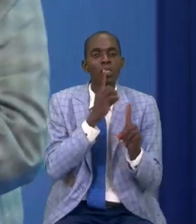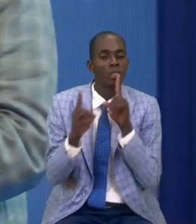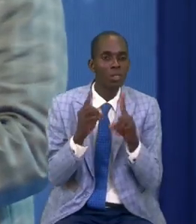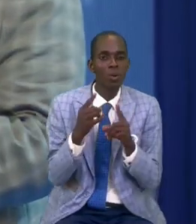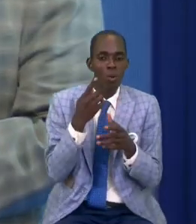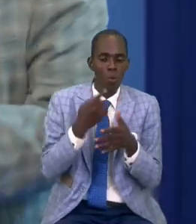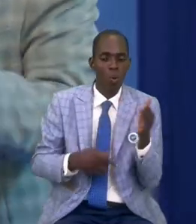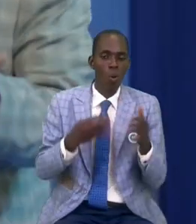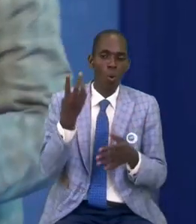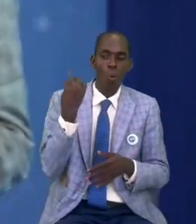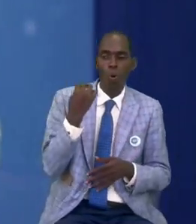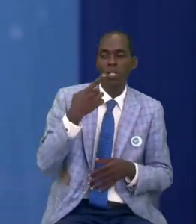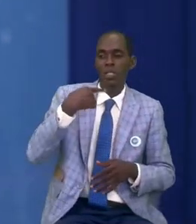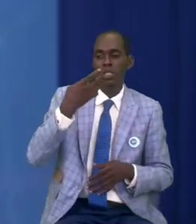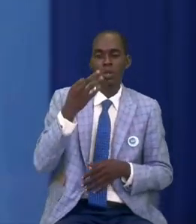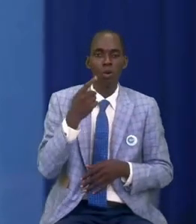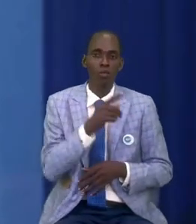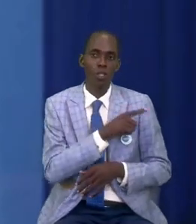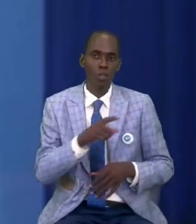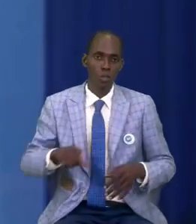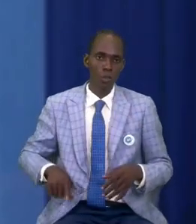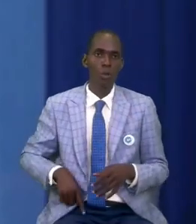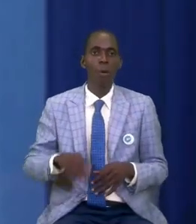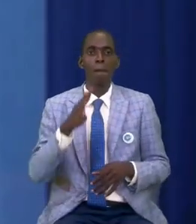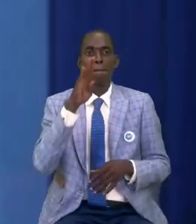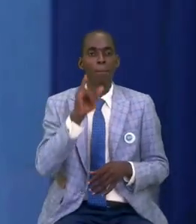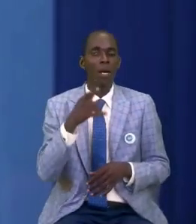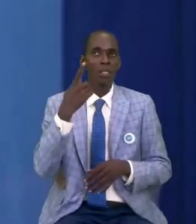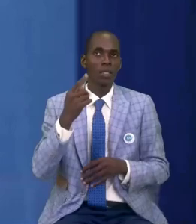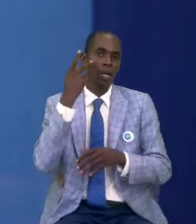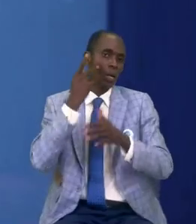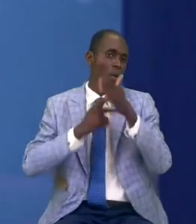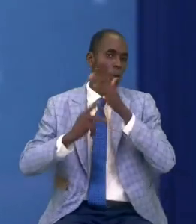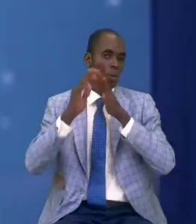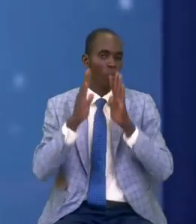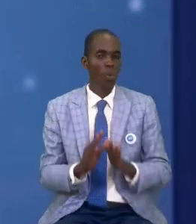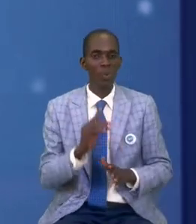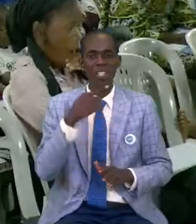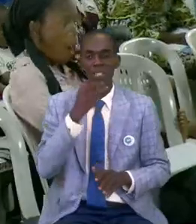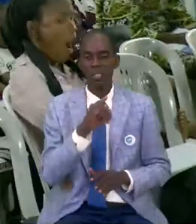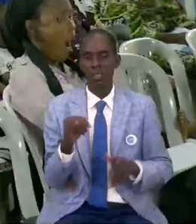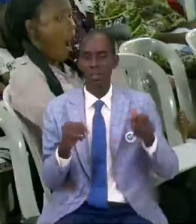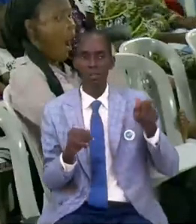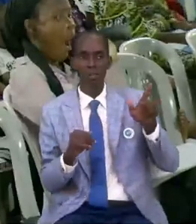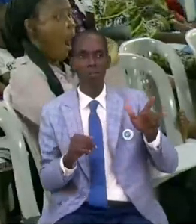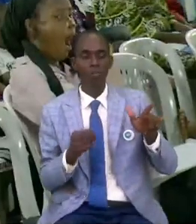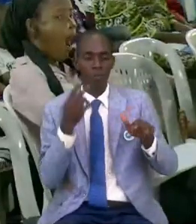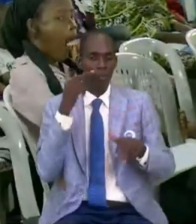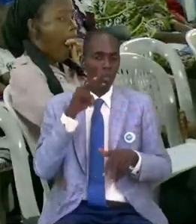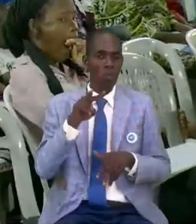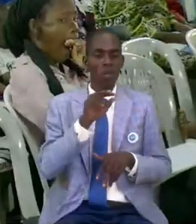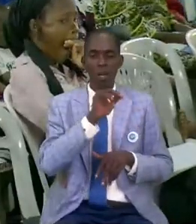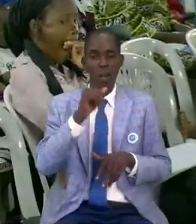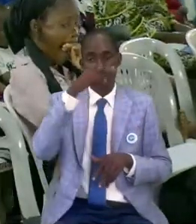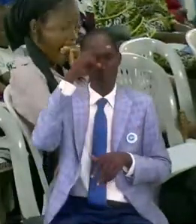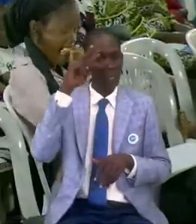verse 23, in verse 23, behold, a virgin shall bear a child and shall bring forth